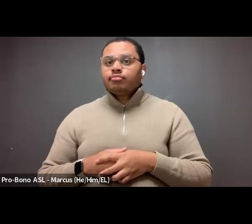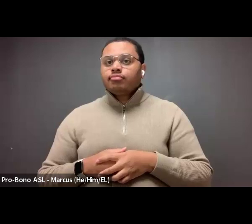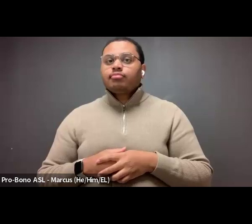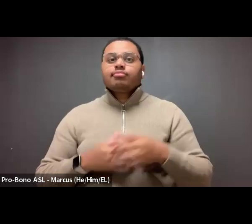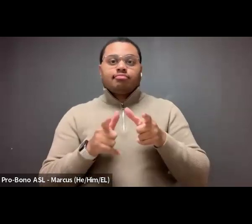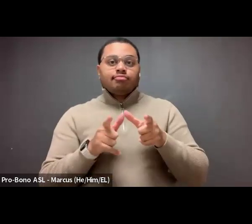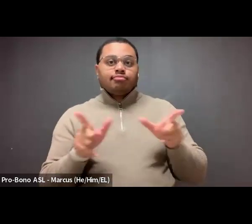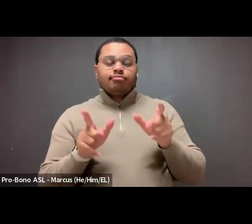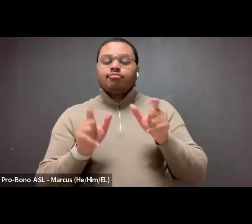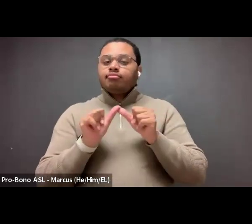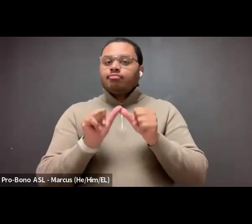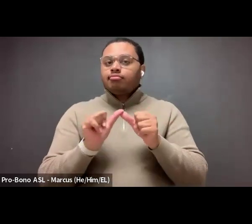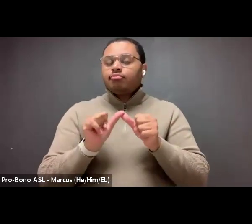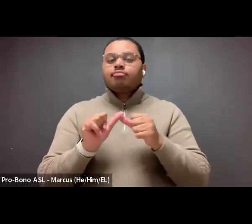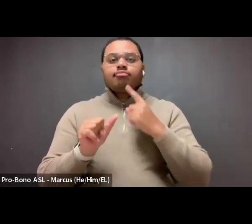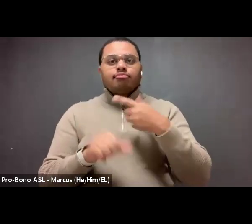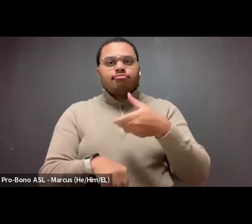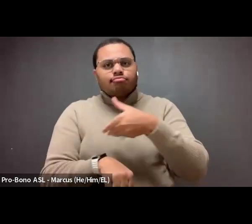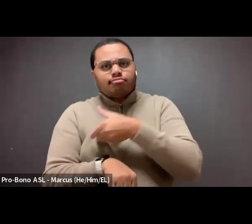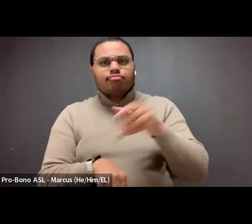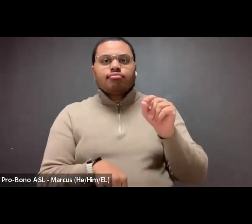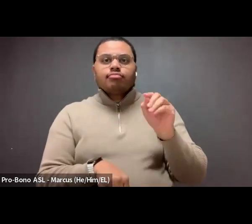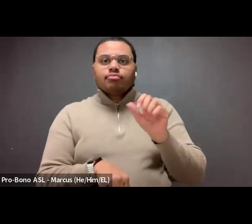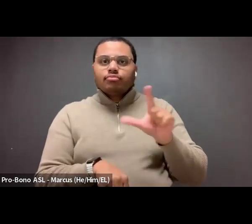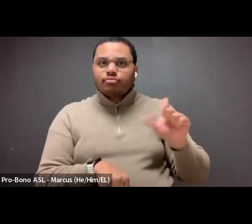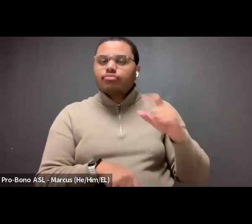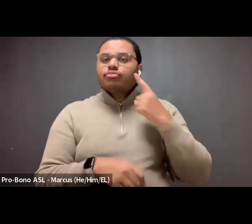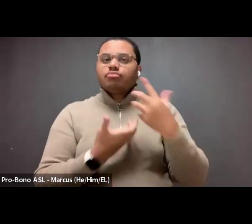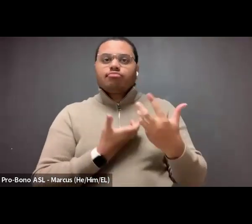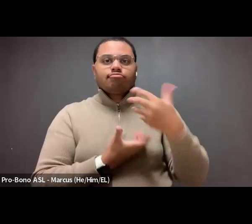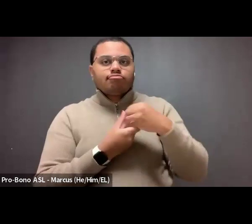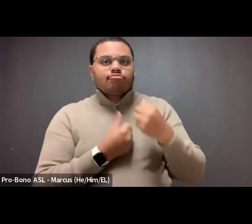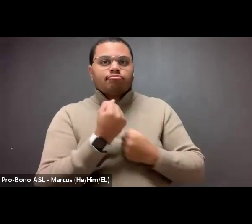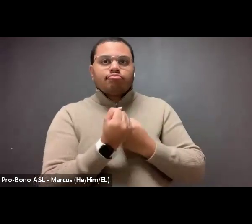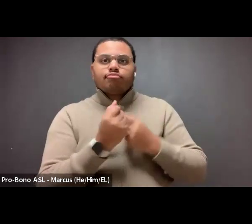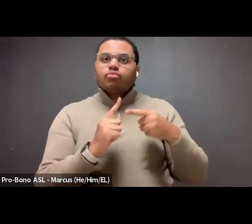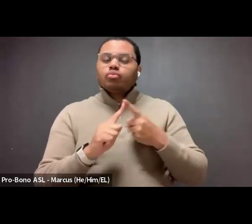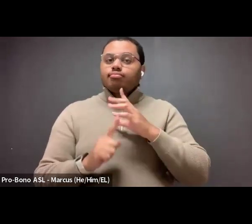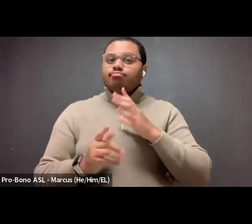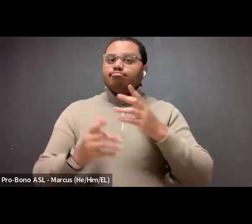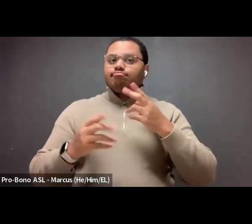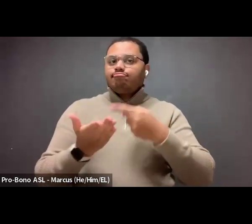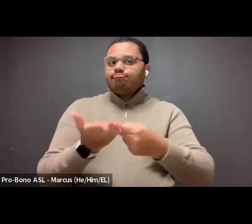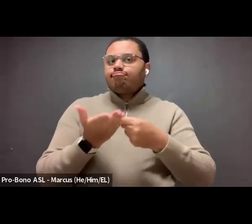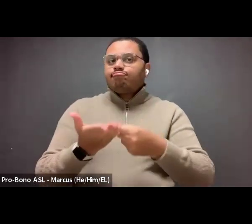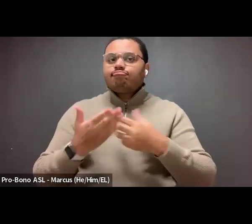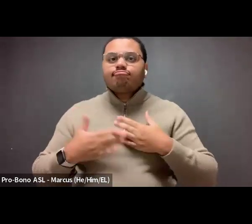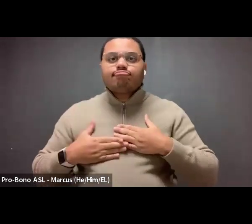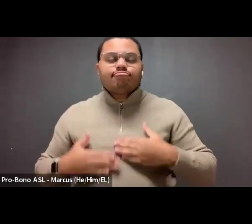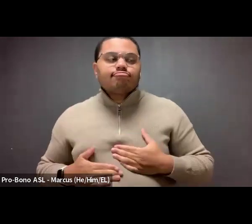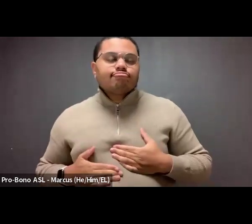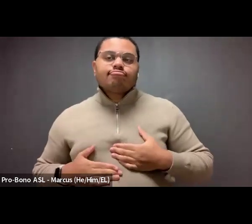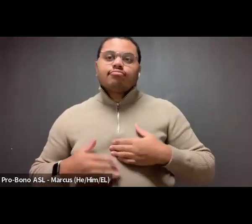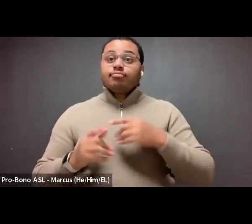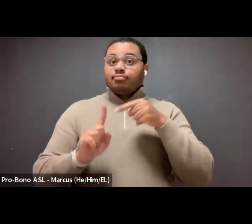Language continues to be a powerful tool for inclusivity and support when discussing bodies. In order to keep language about the